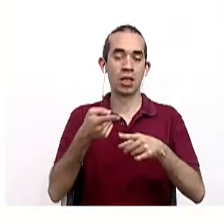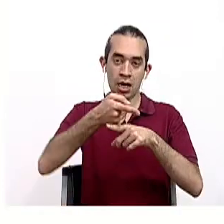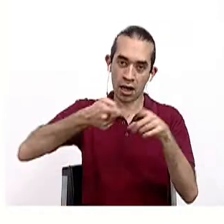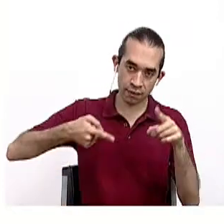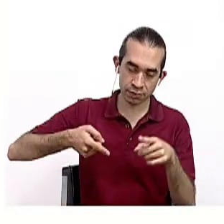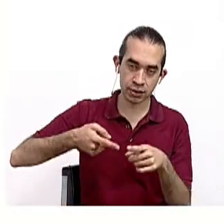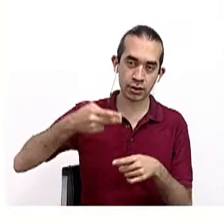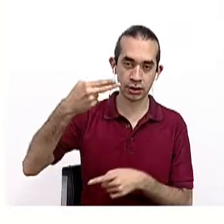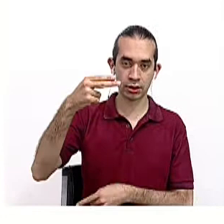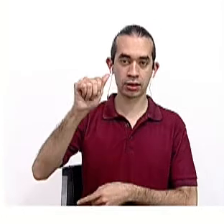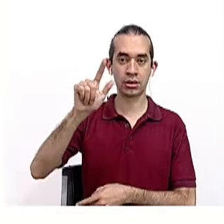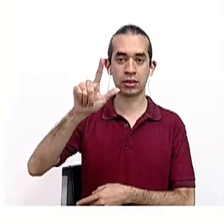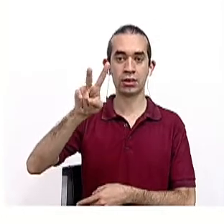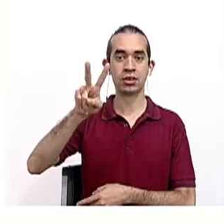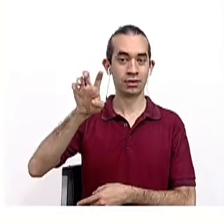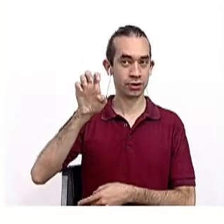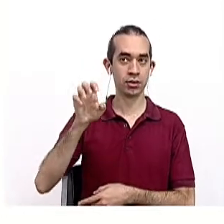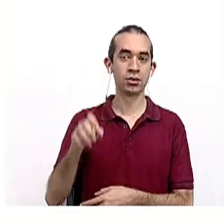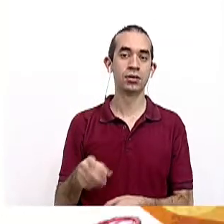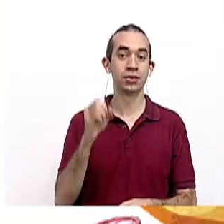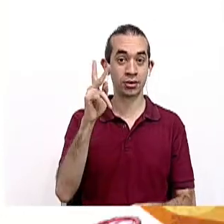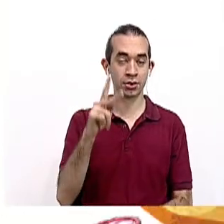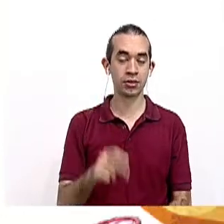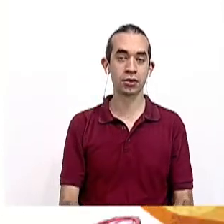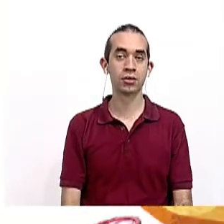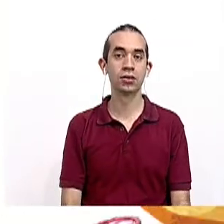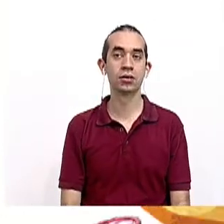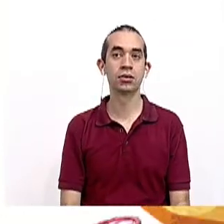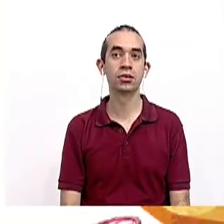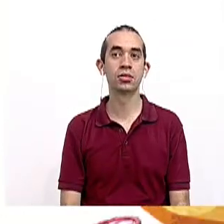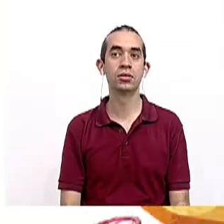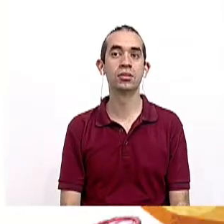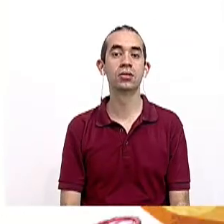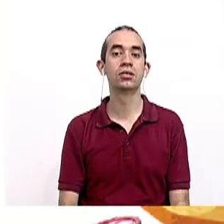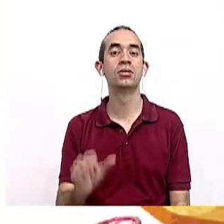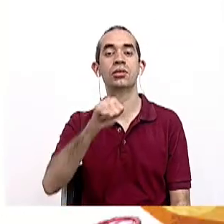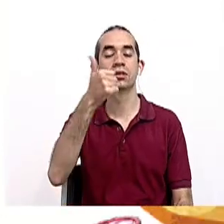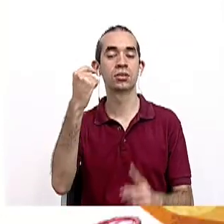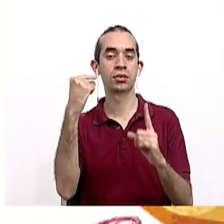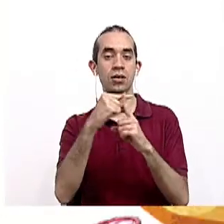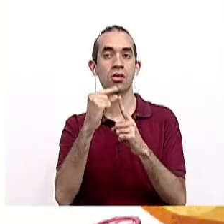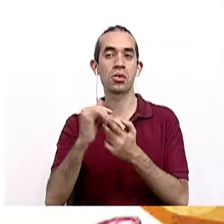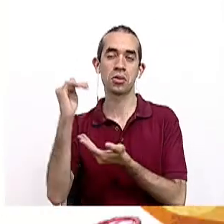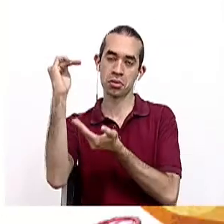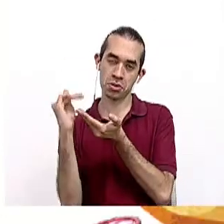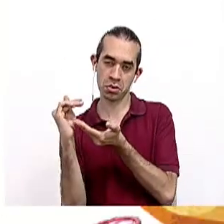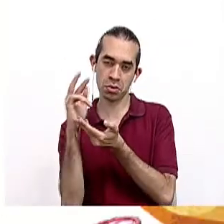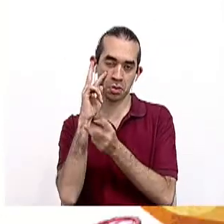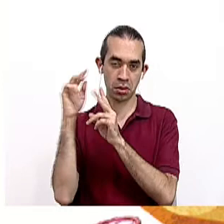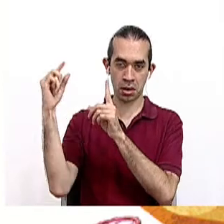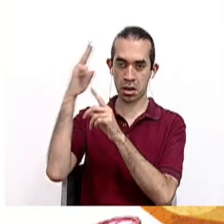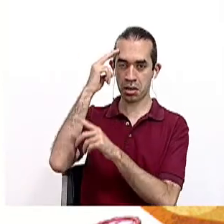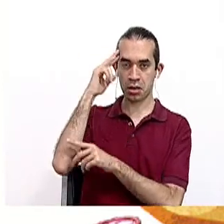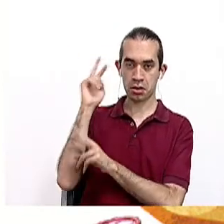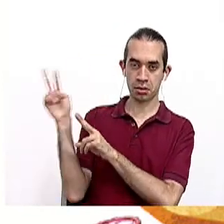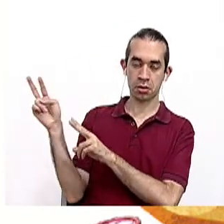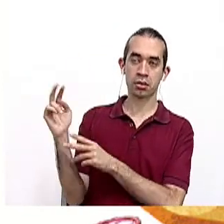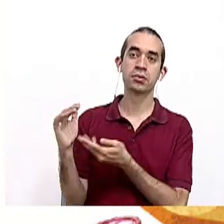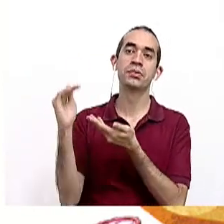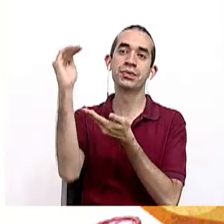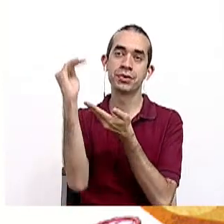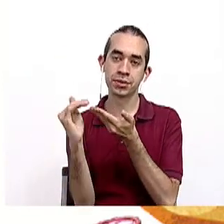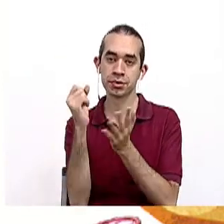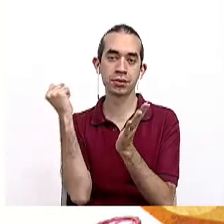something by 2, all right? And another word that I have is reduce. How can you reduce